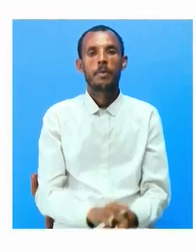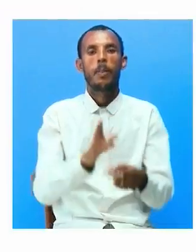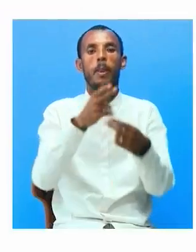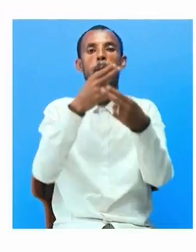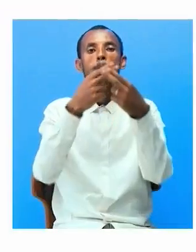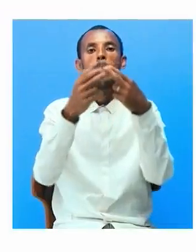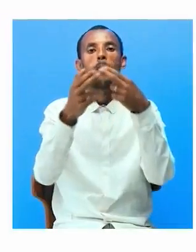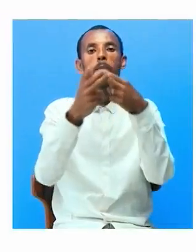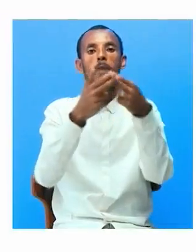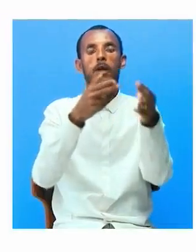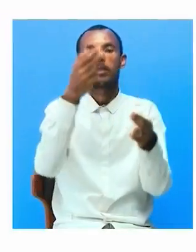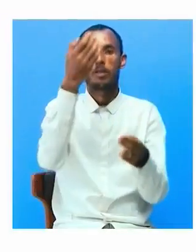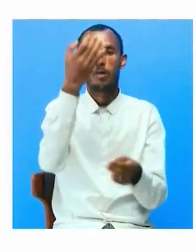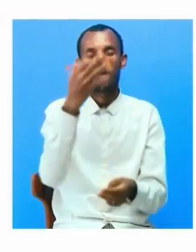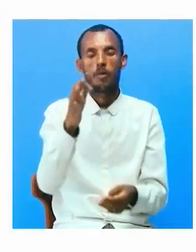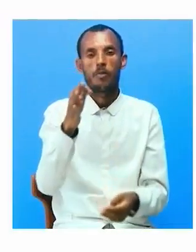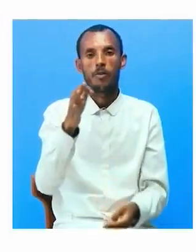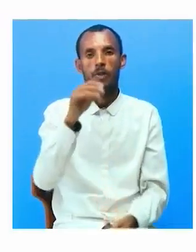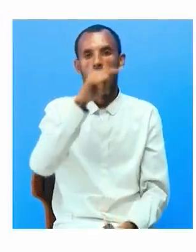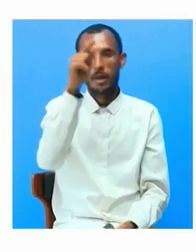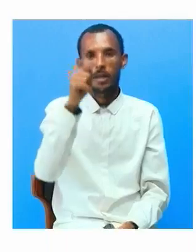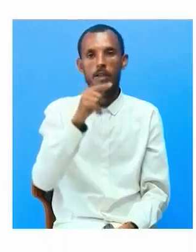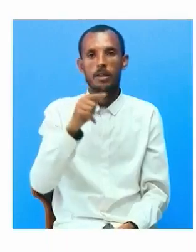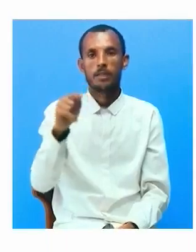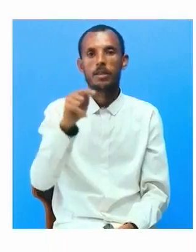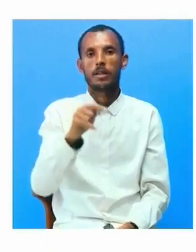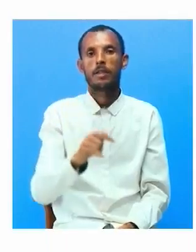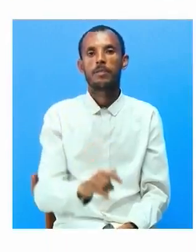Multiplication of integers.